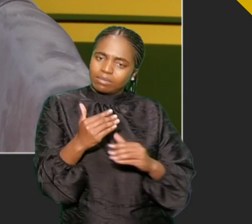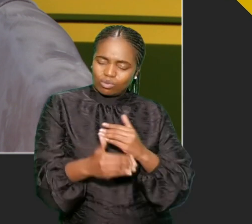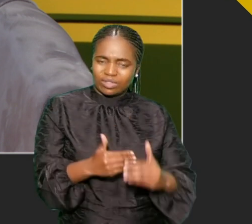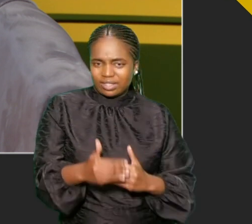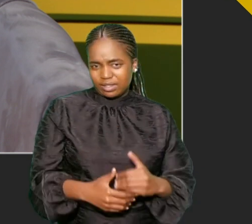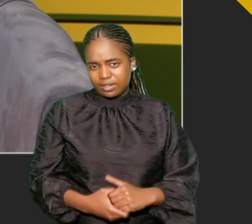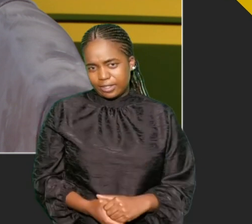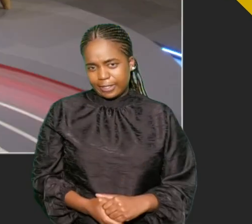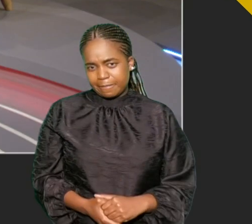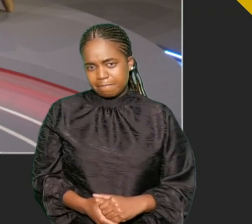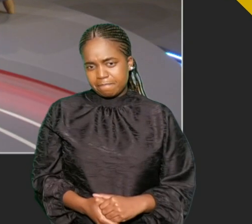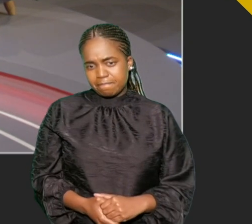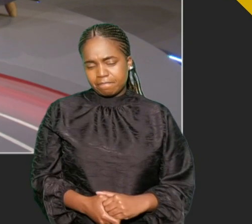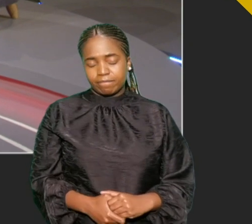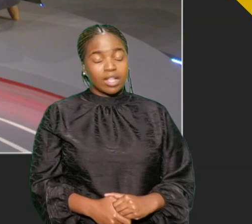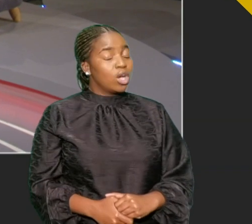one.